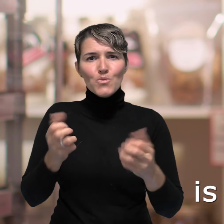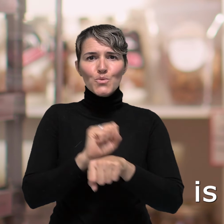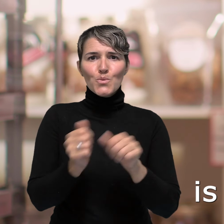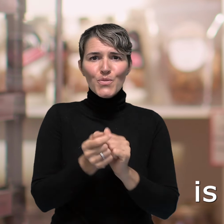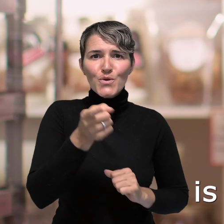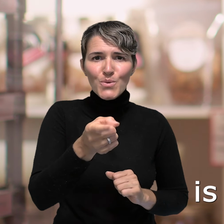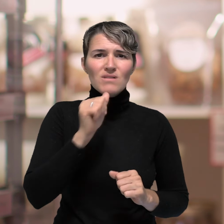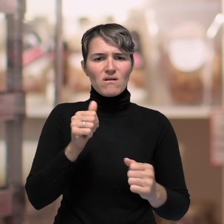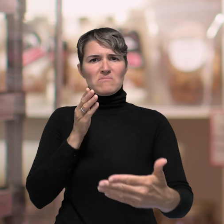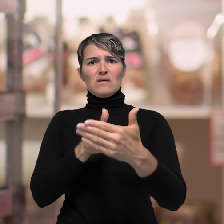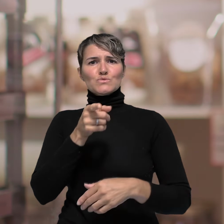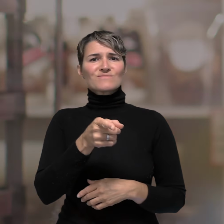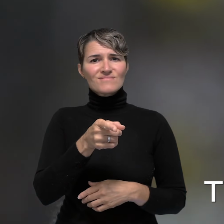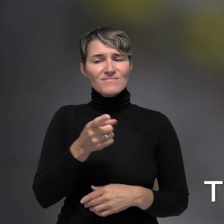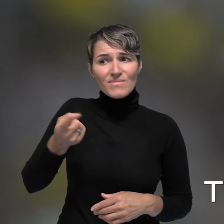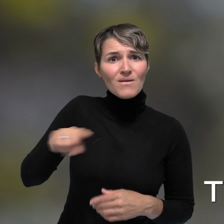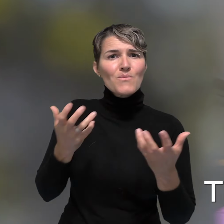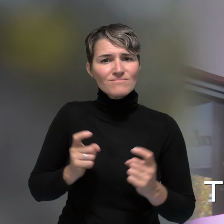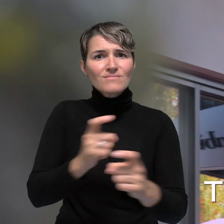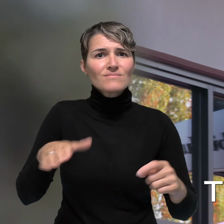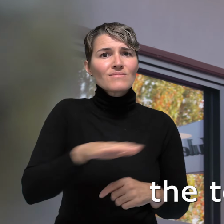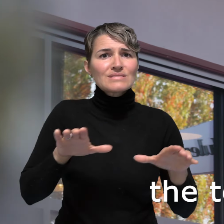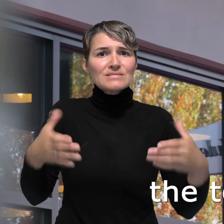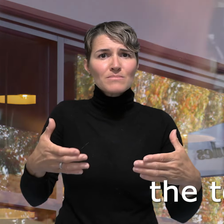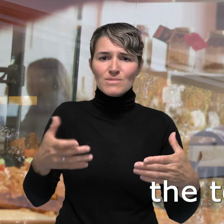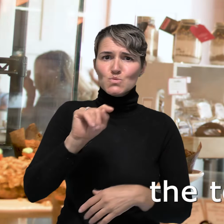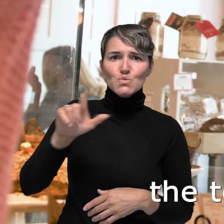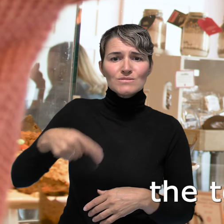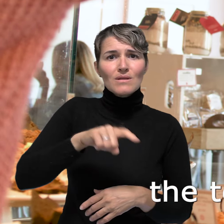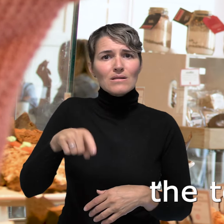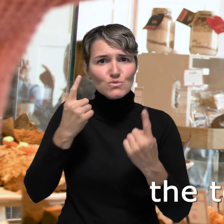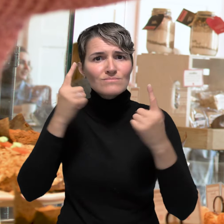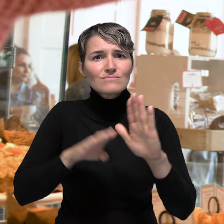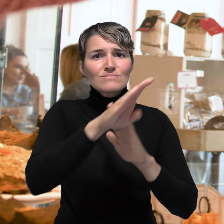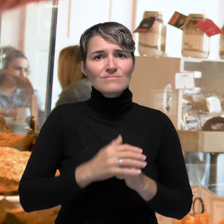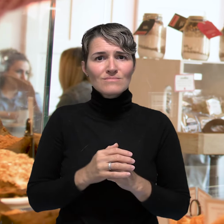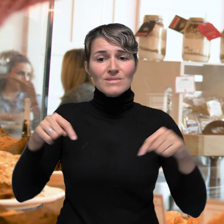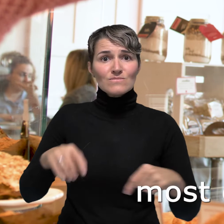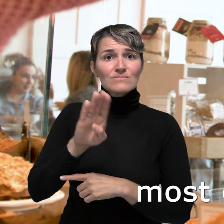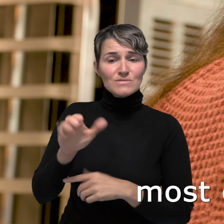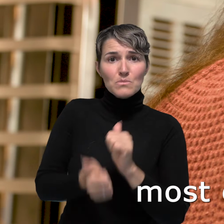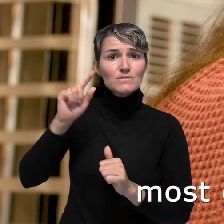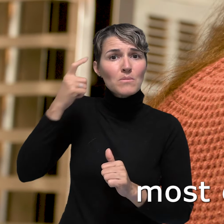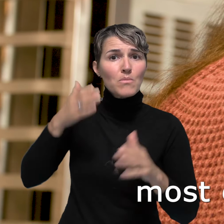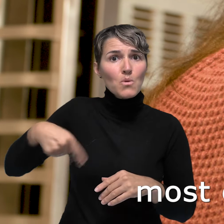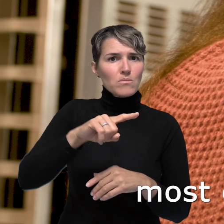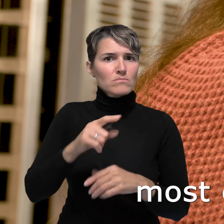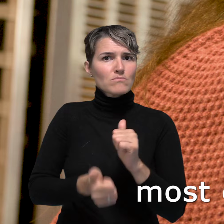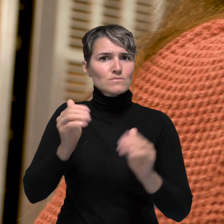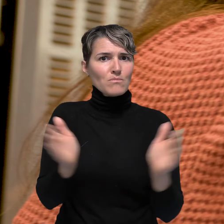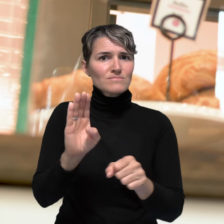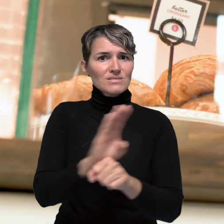work with you, not against you. They want to give their team the tools that they need to succeed. In BC, most employers are